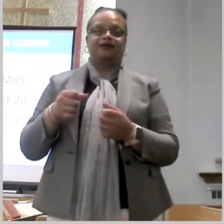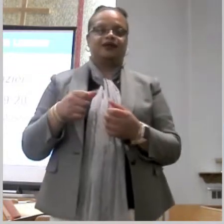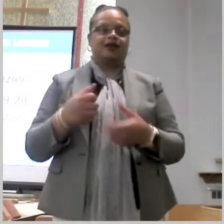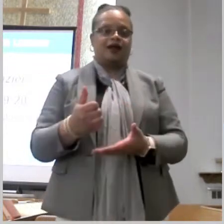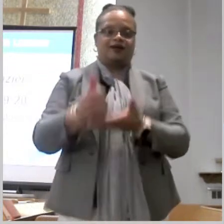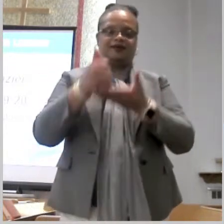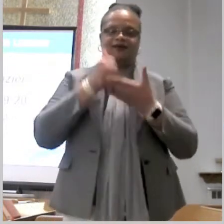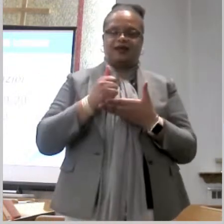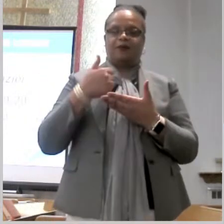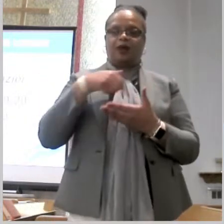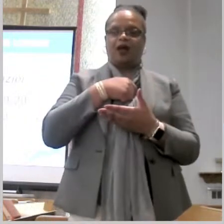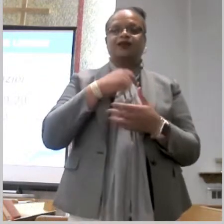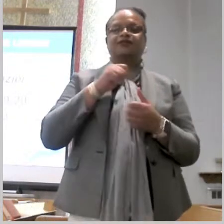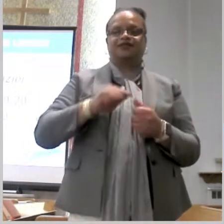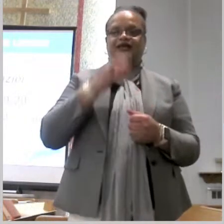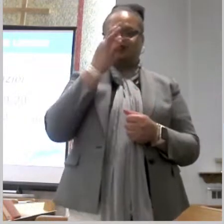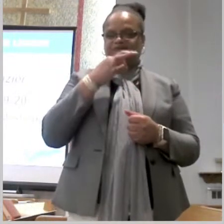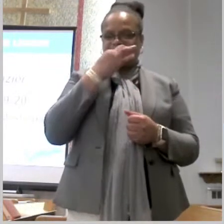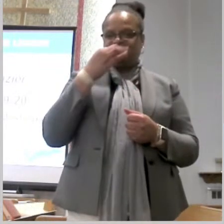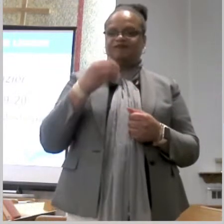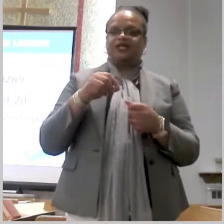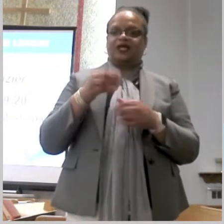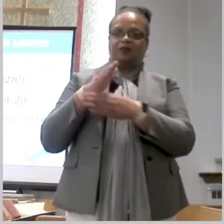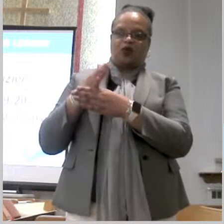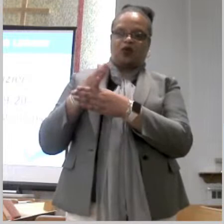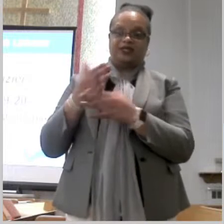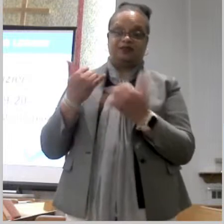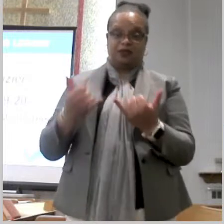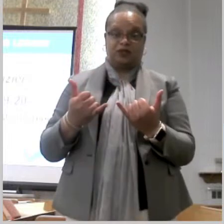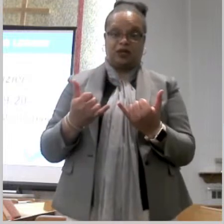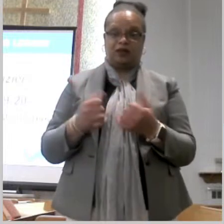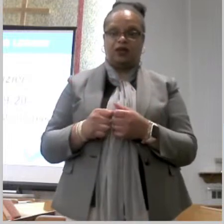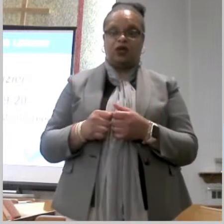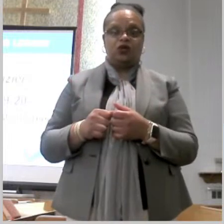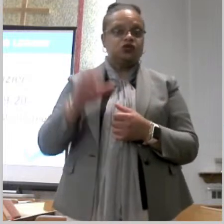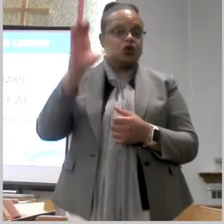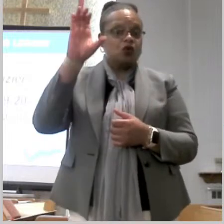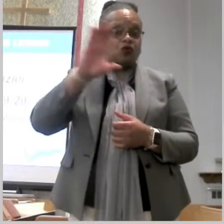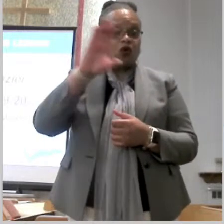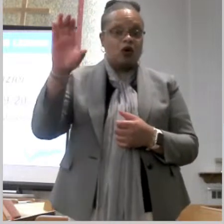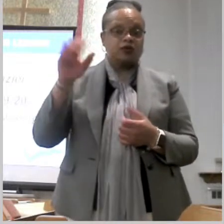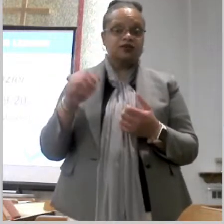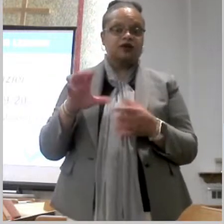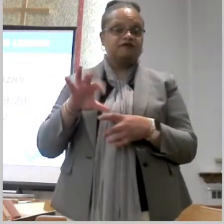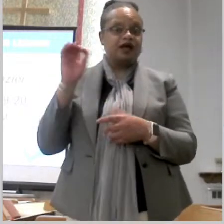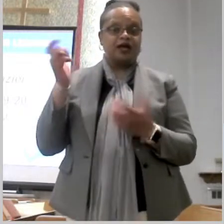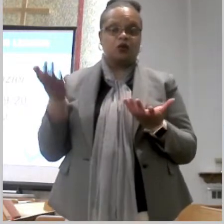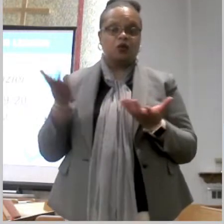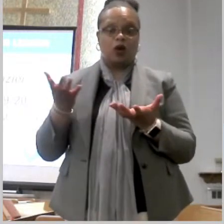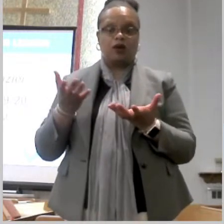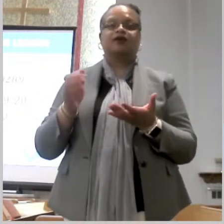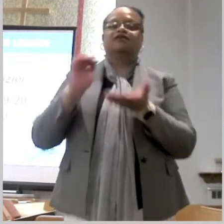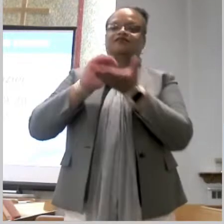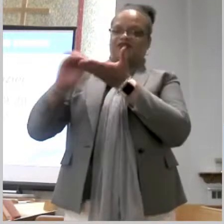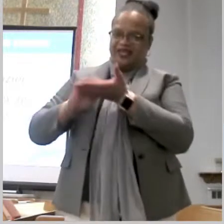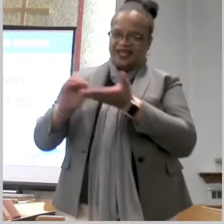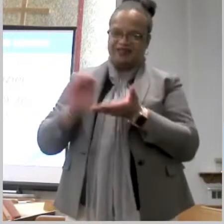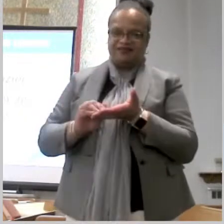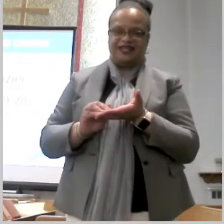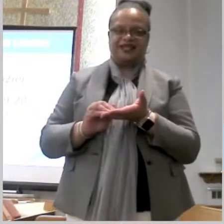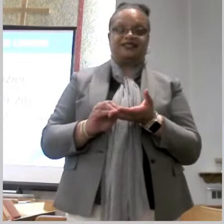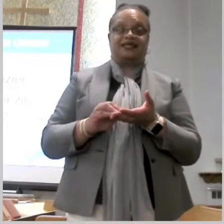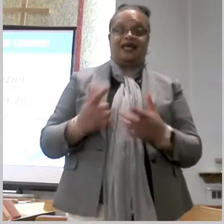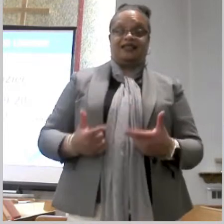minutes. On the cross, we find forgiveness. We find redemption through the cross and eternal